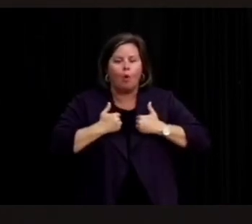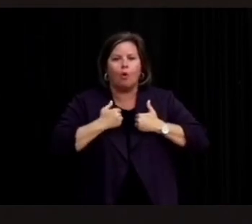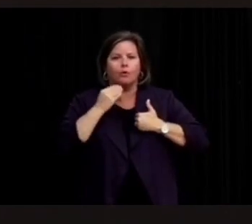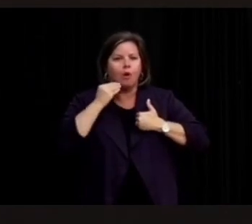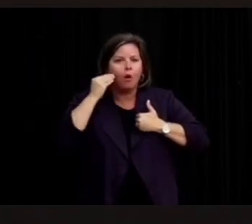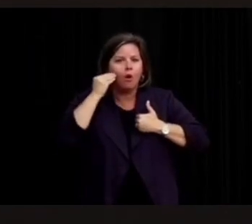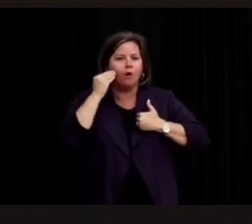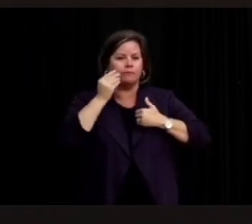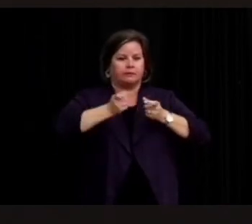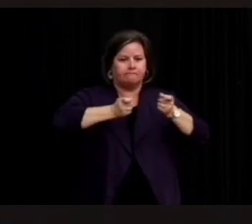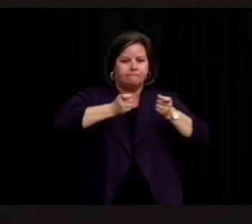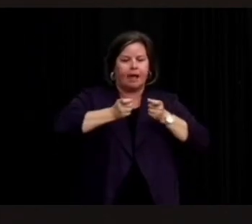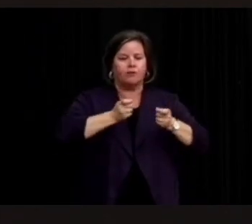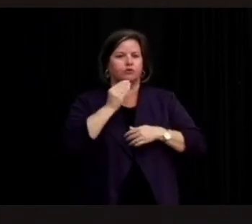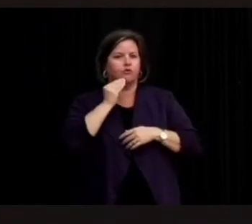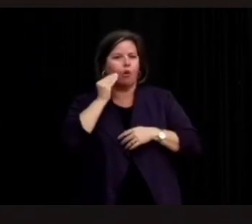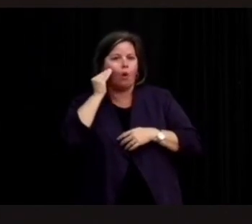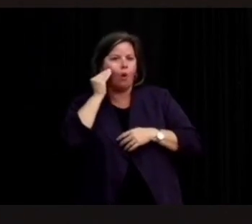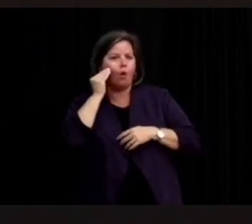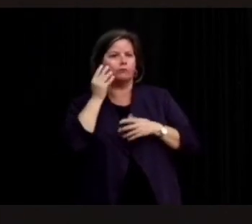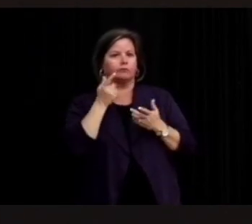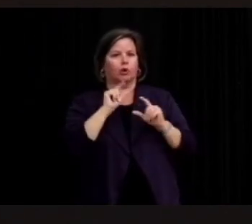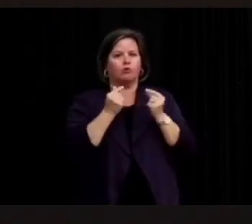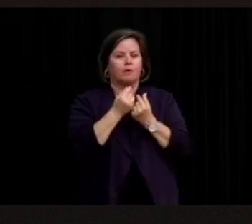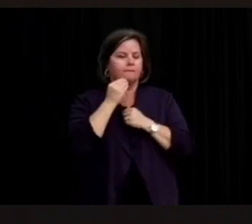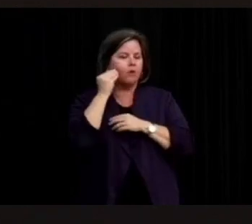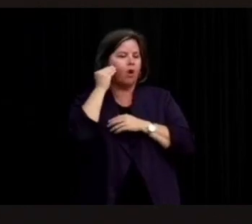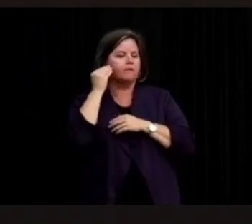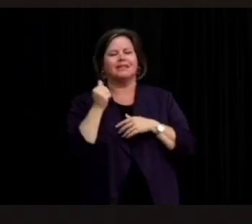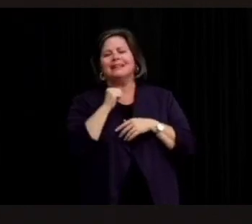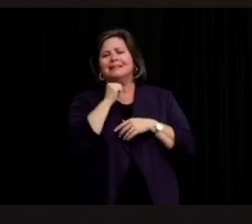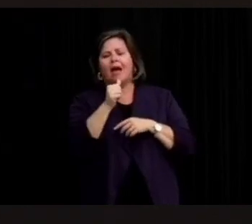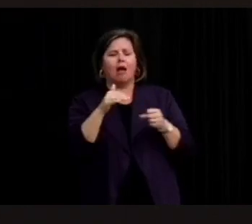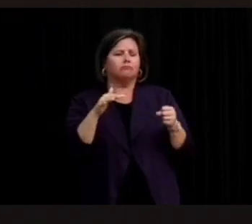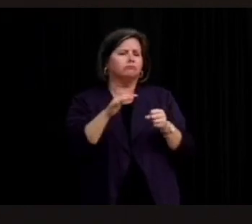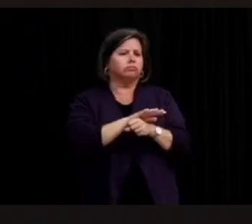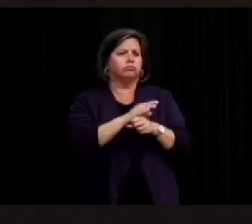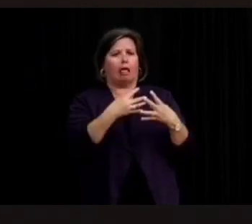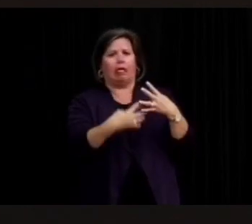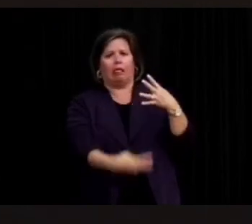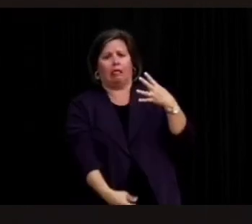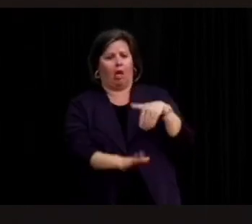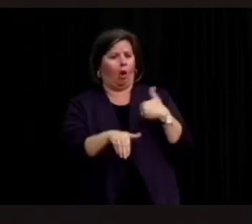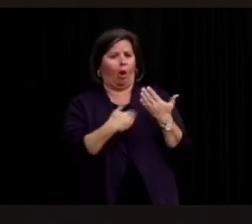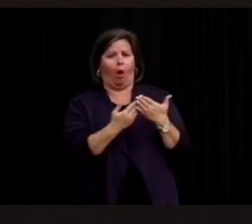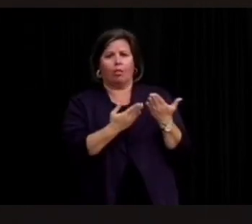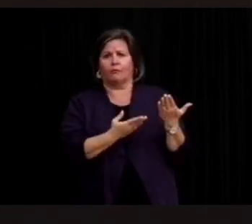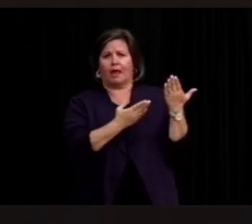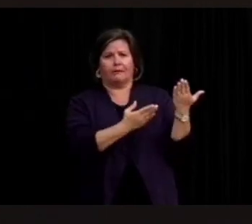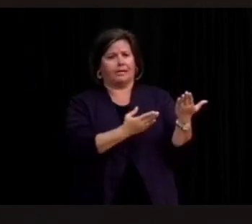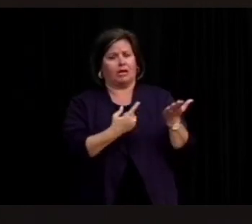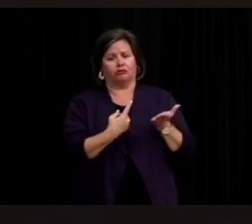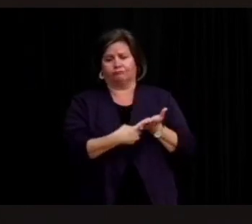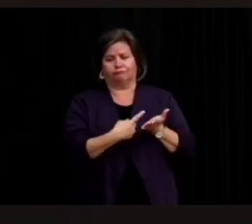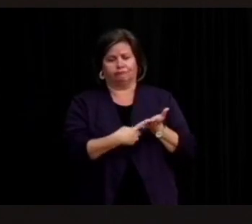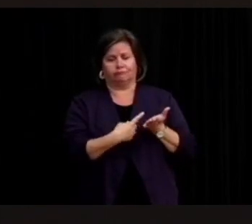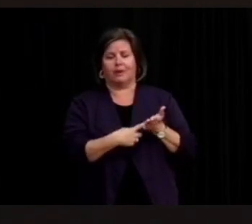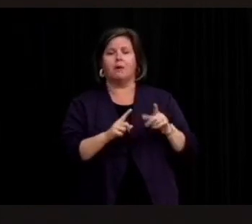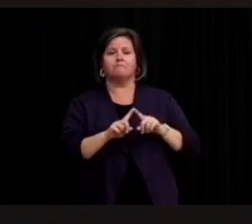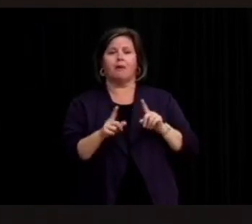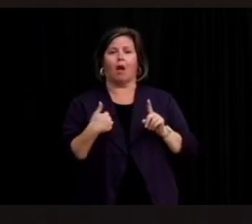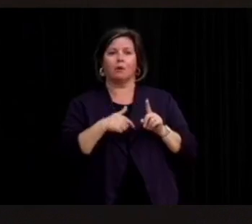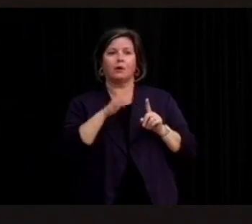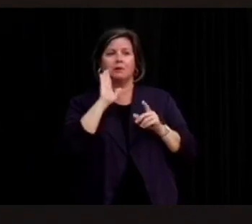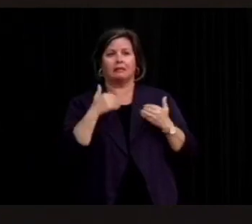So obviously, this is not a complete list of all the recommendations that were discussed. What happens